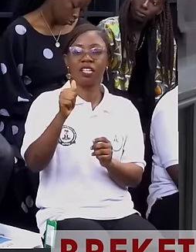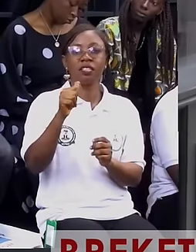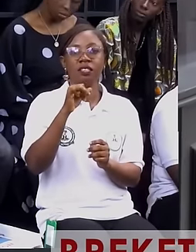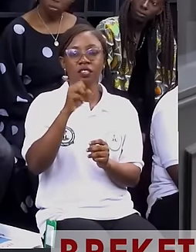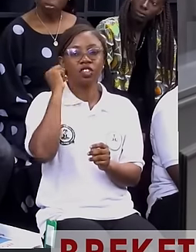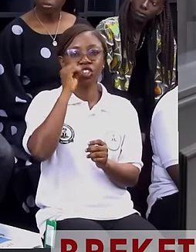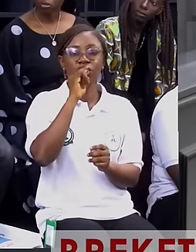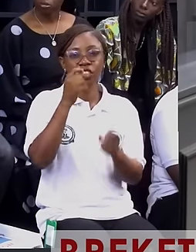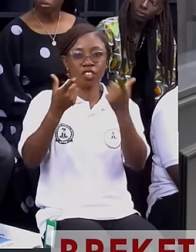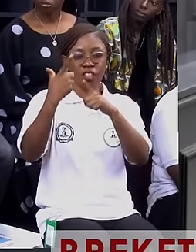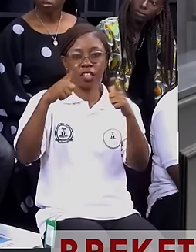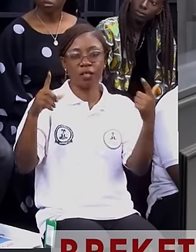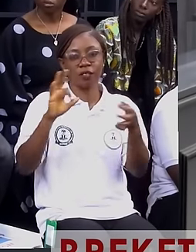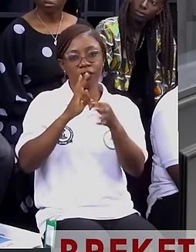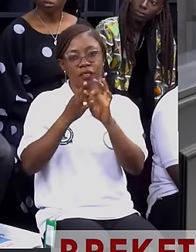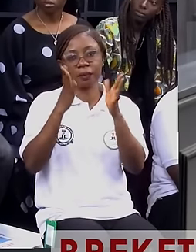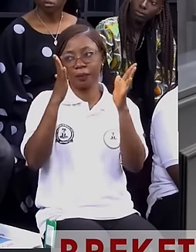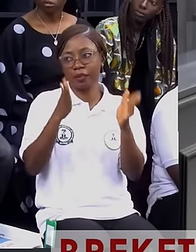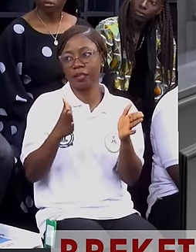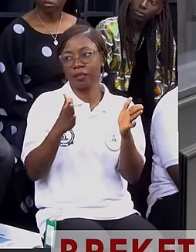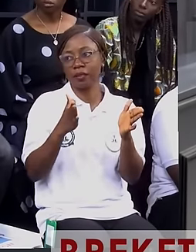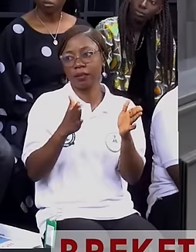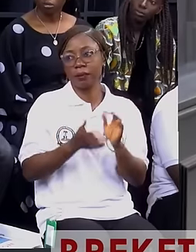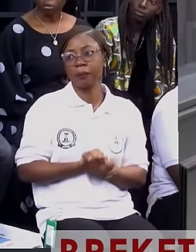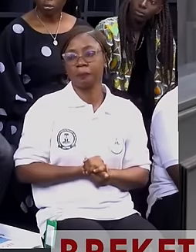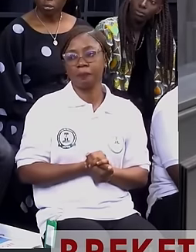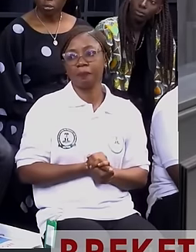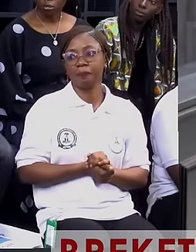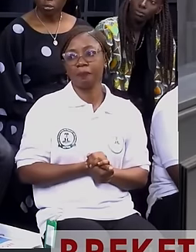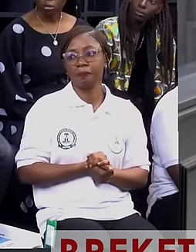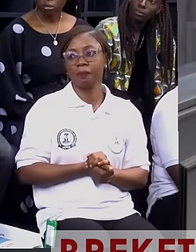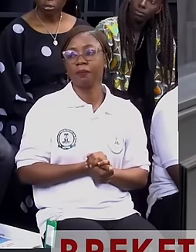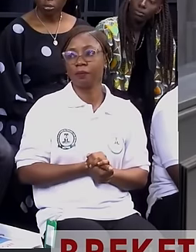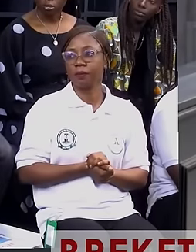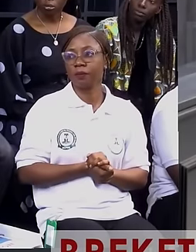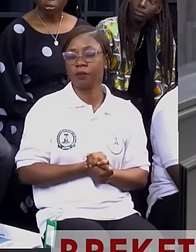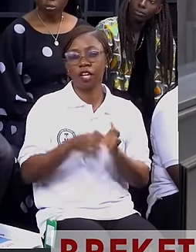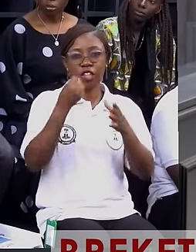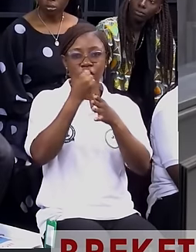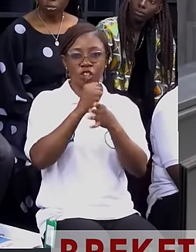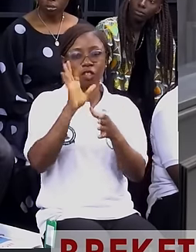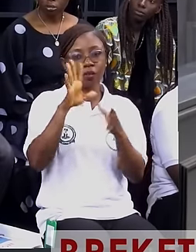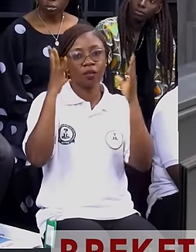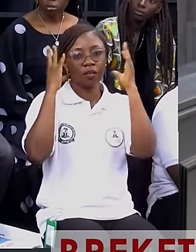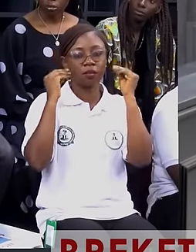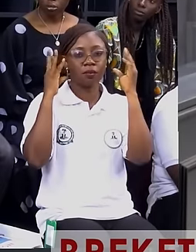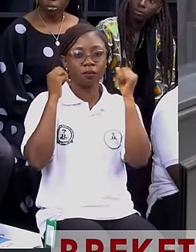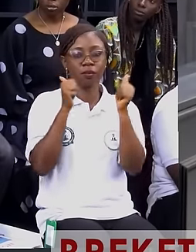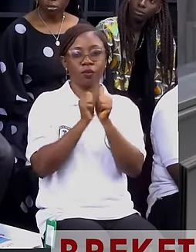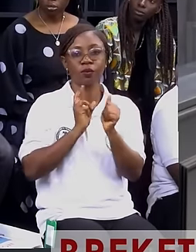interpreter. You be sign language interpreter. Yes, I will say before. Share your experience with us.